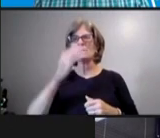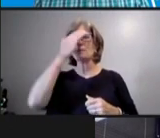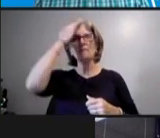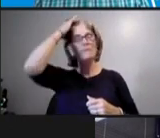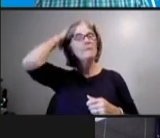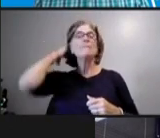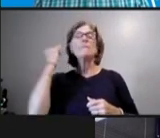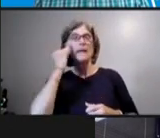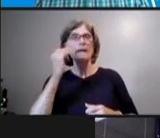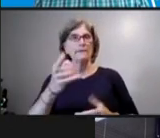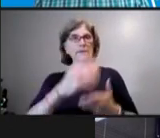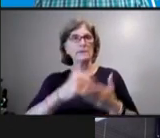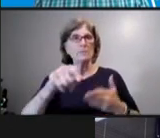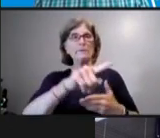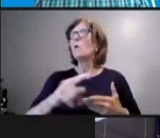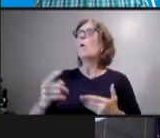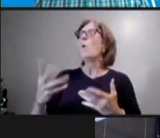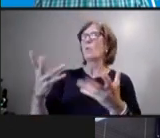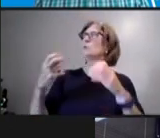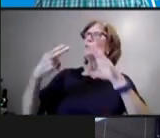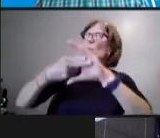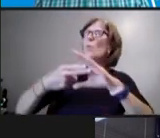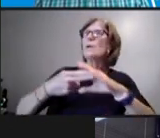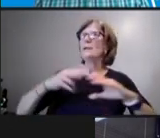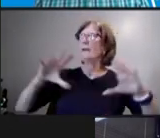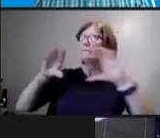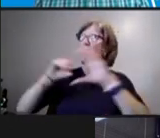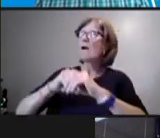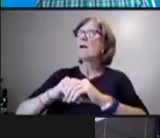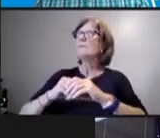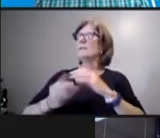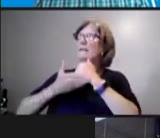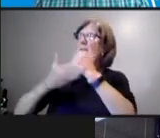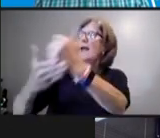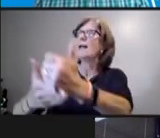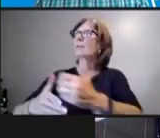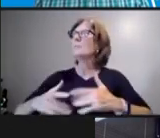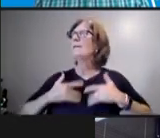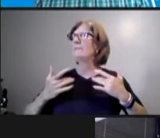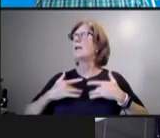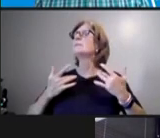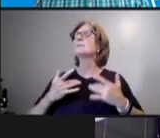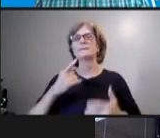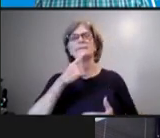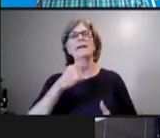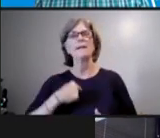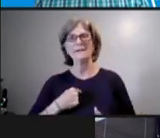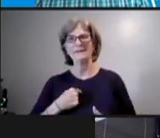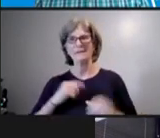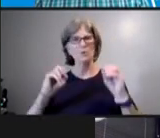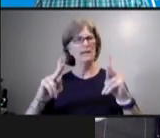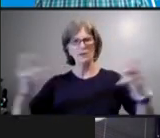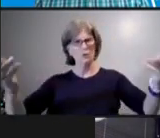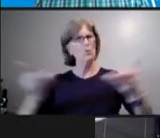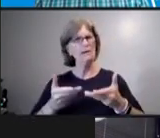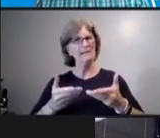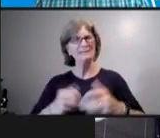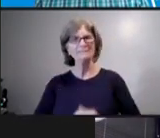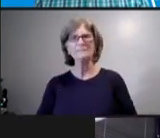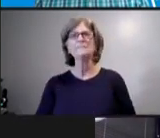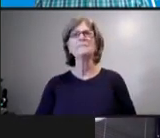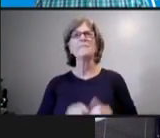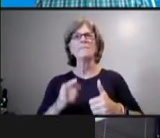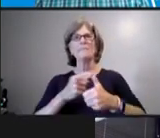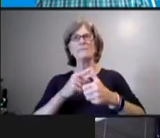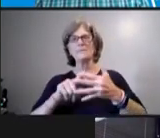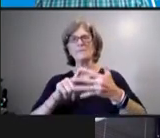you are interested in joining us for any of these events, please just reach out and let me know. You're welcome to join.